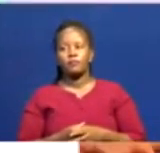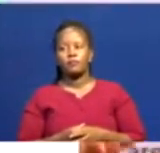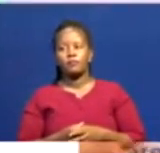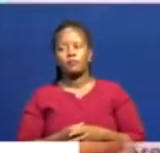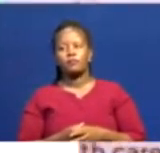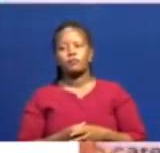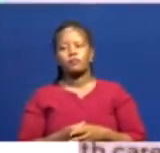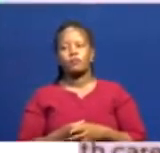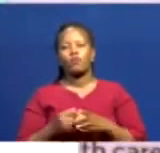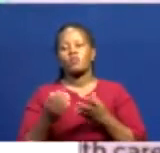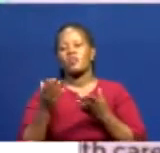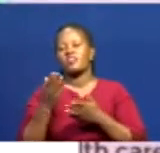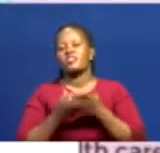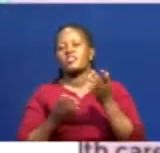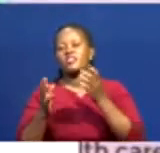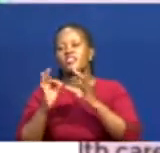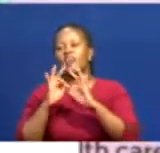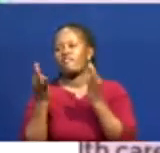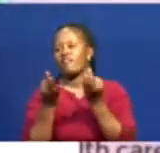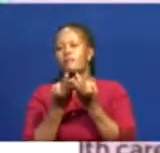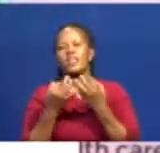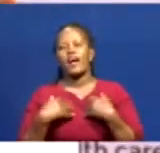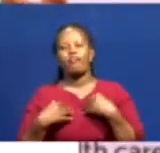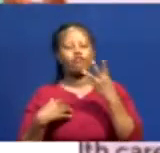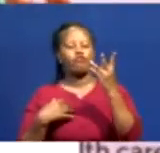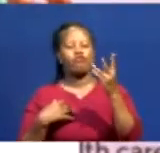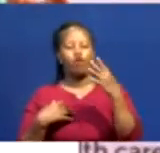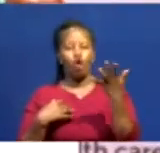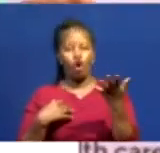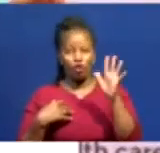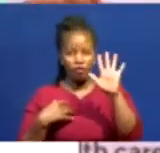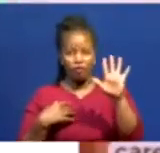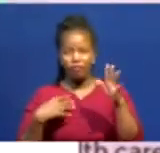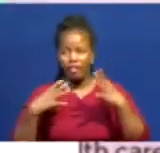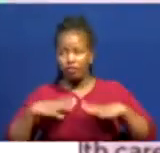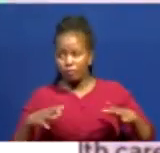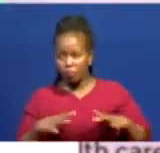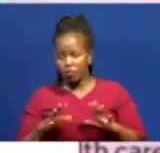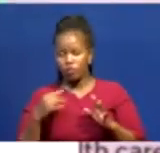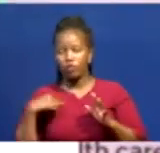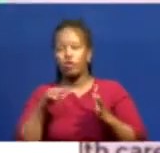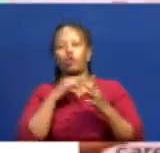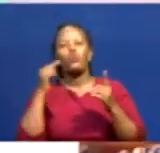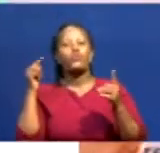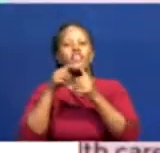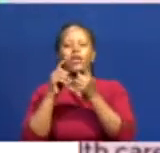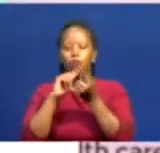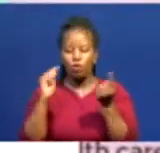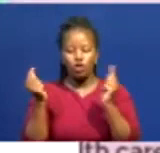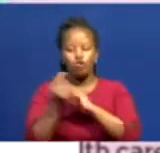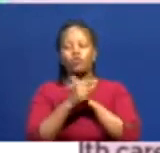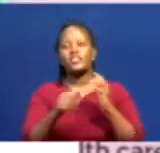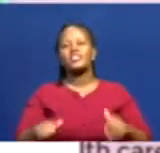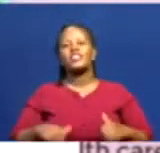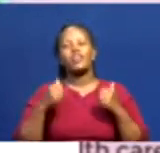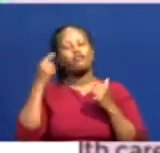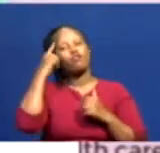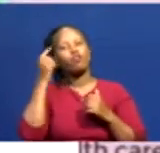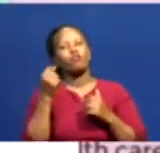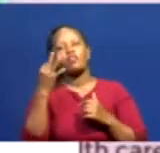Family has got four people or five, then you're talking of changing the lives of more than 300,000 to 400,000